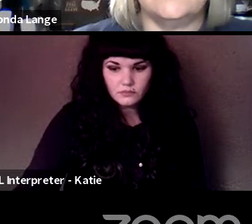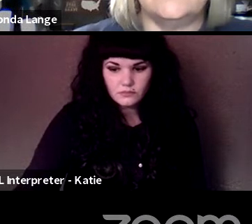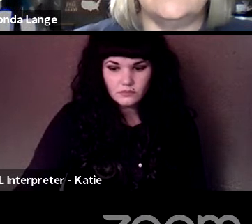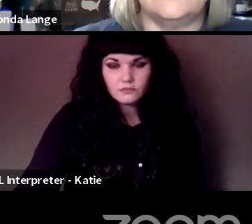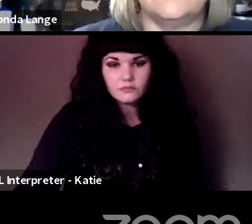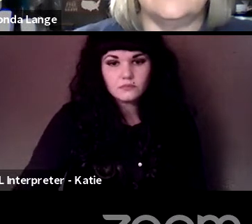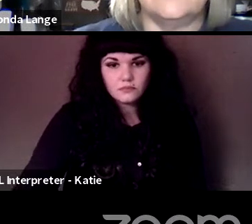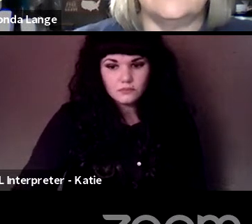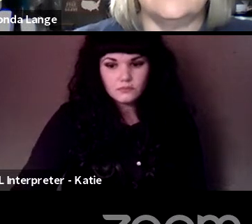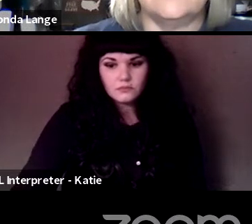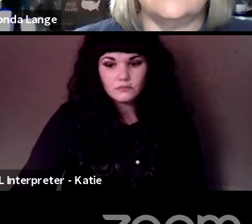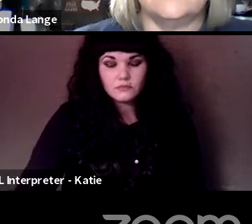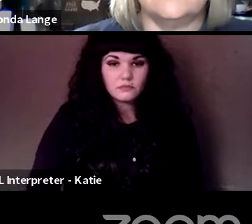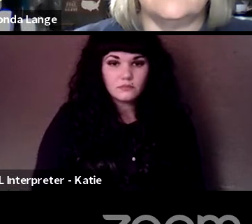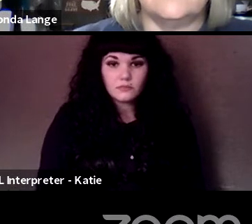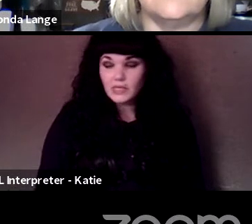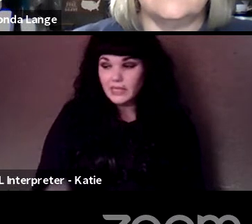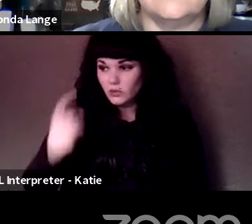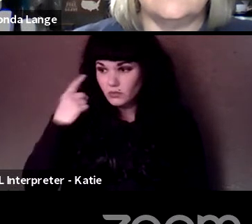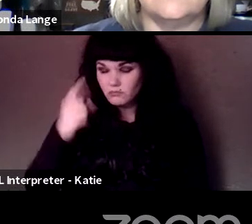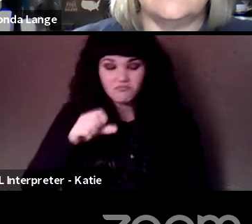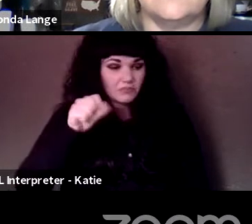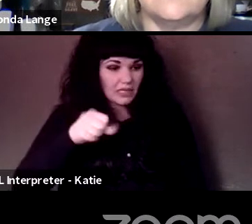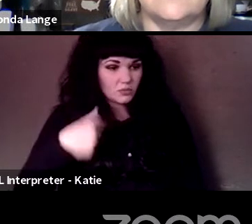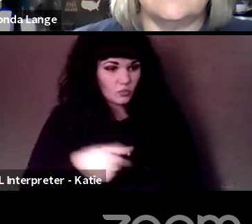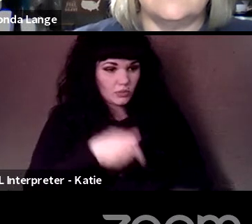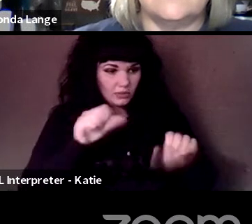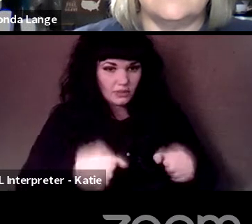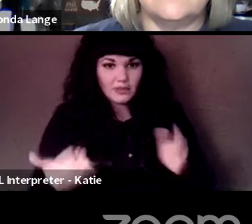Gallant again, and I am thoroughly, I